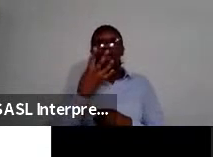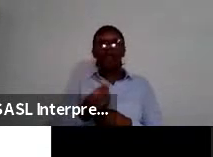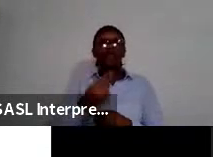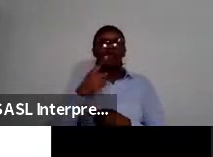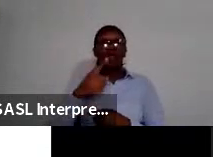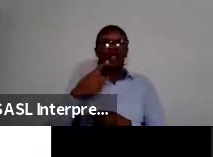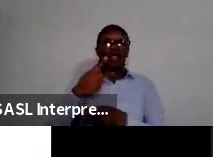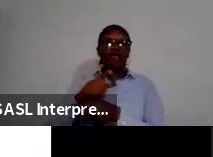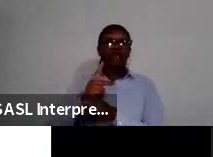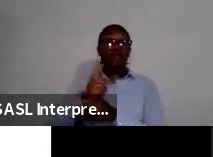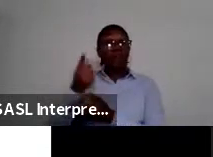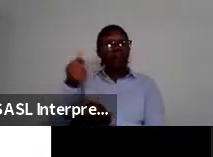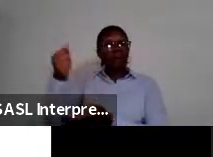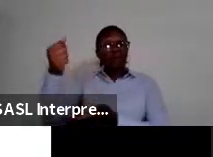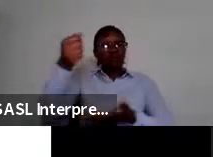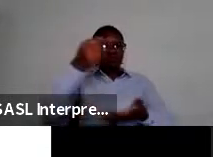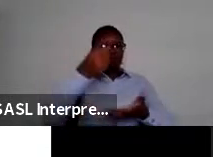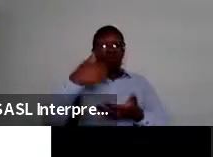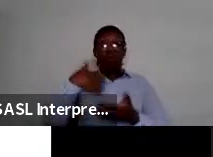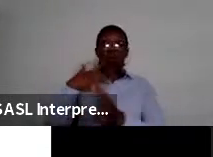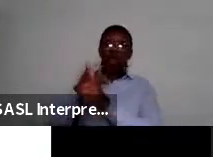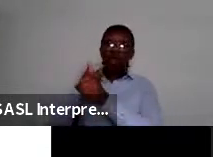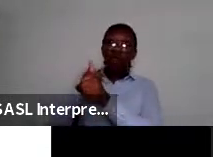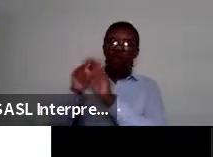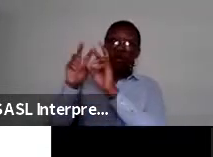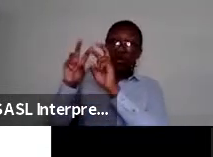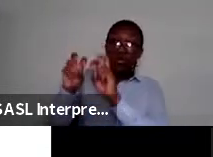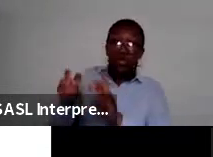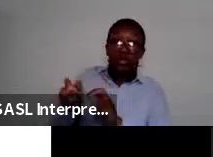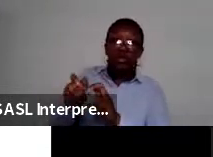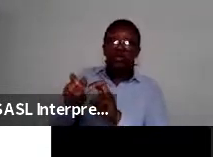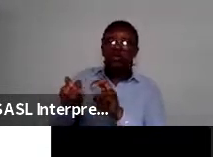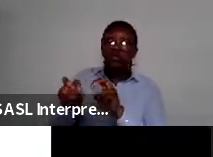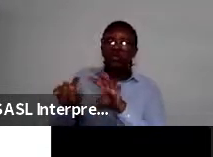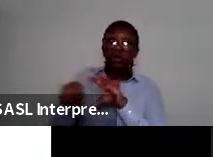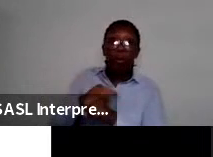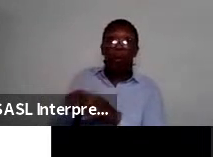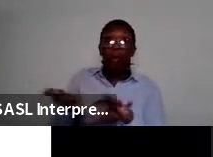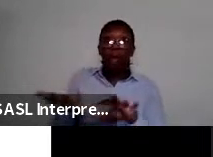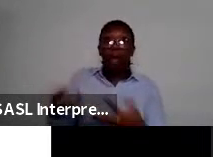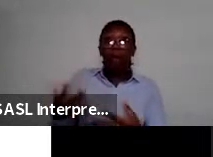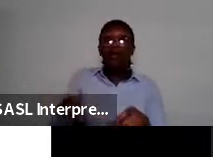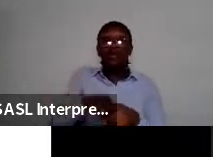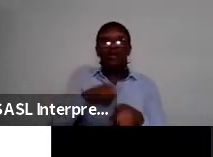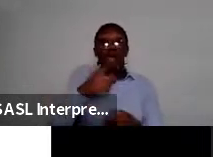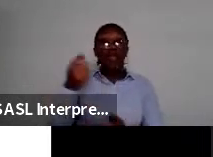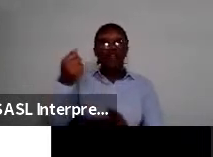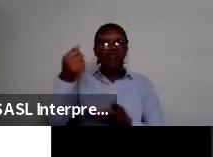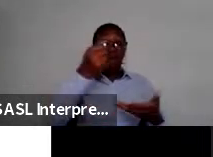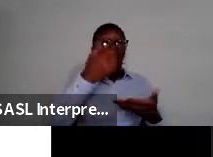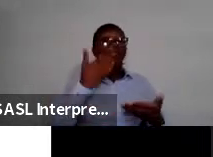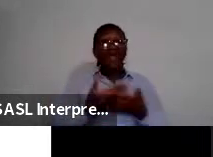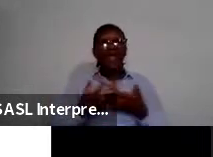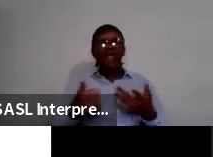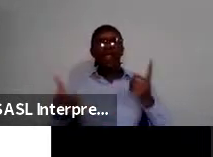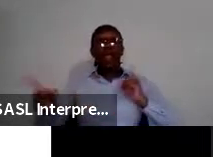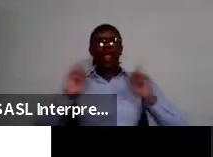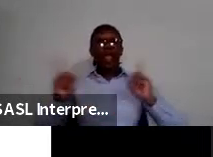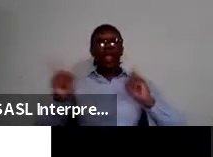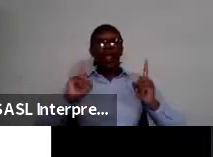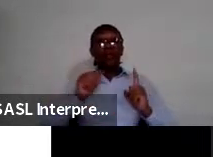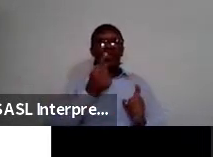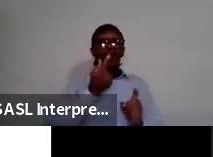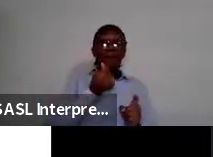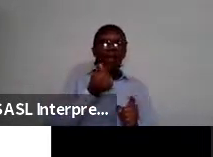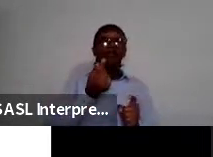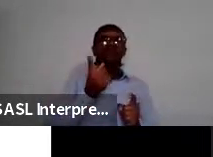then if we have to follow the funds and then make sure that those who have taken the funds are able to account for that, we will have done